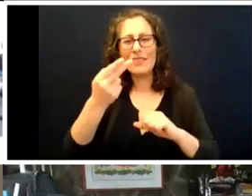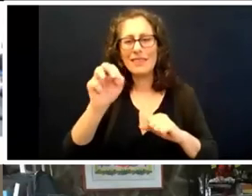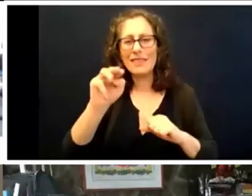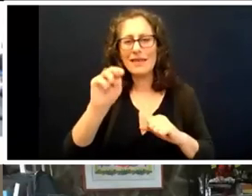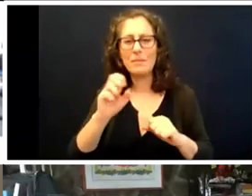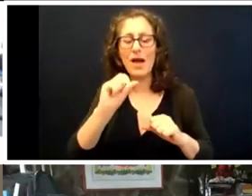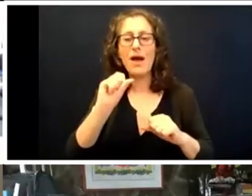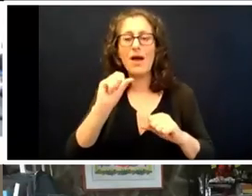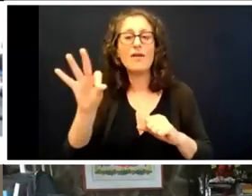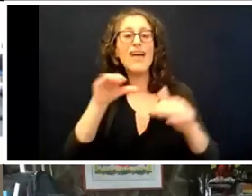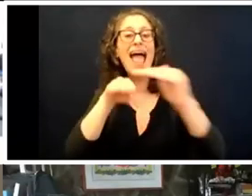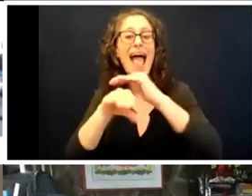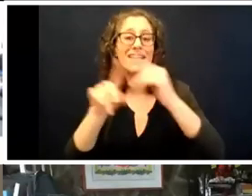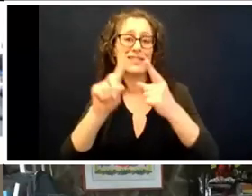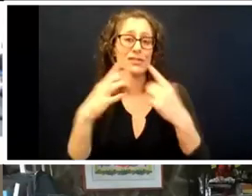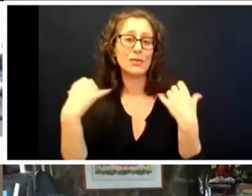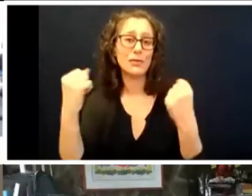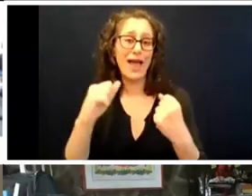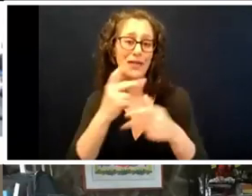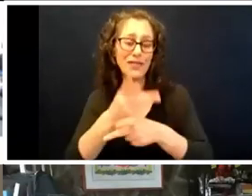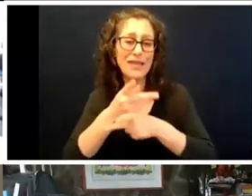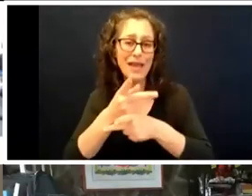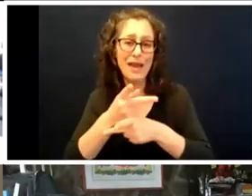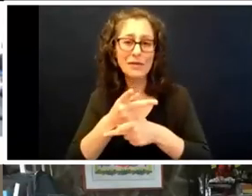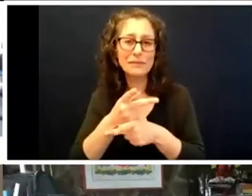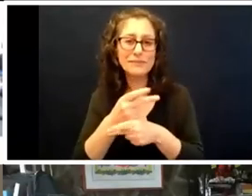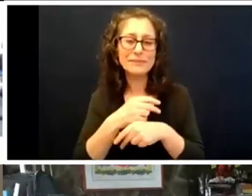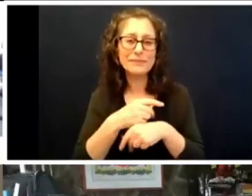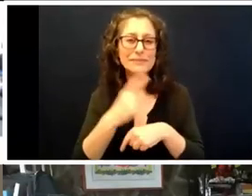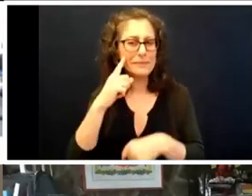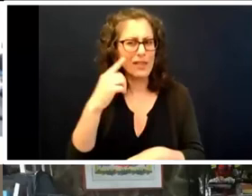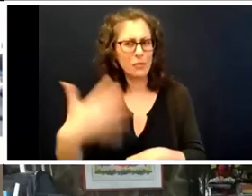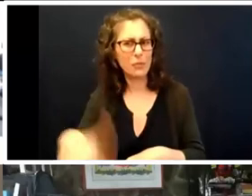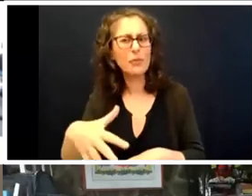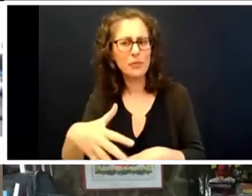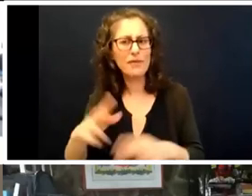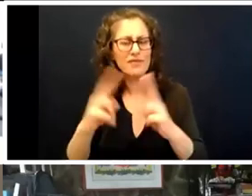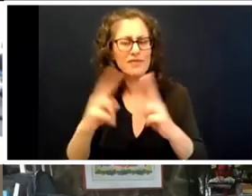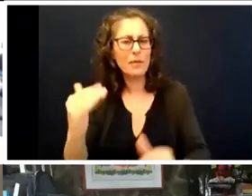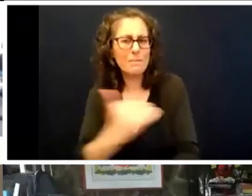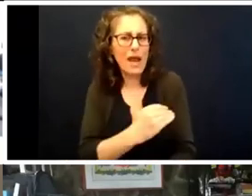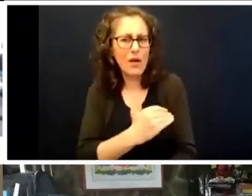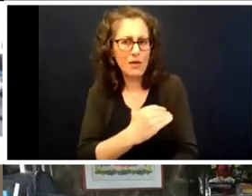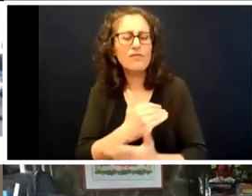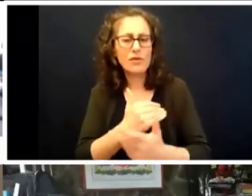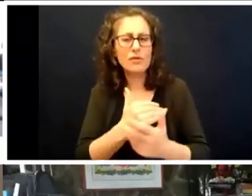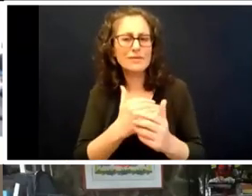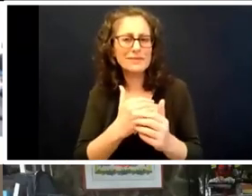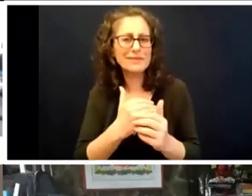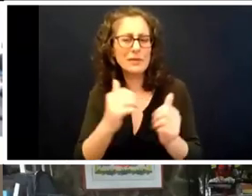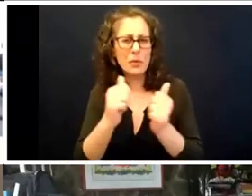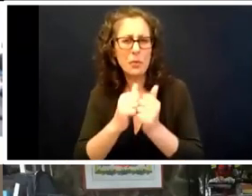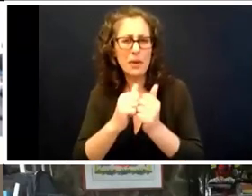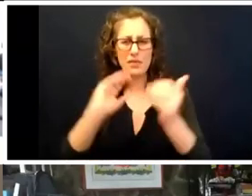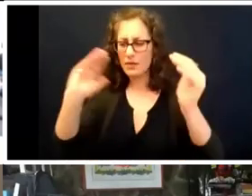healthcare. And I thought it was really powerful with the